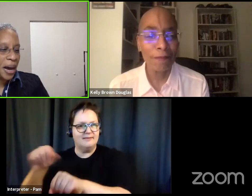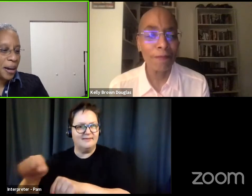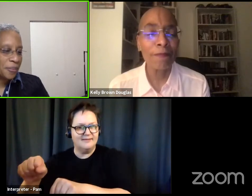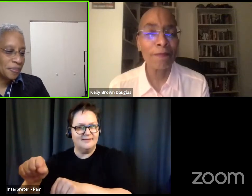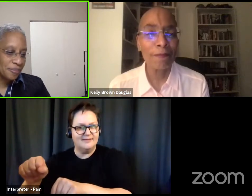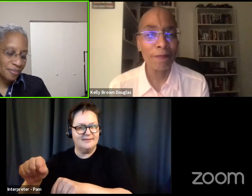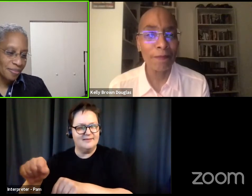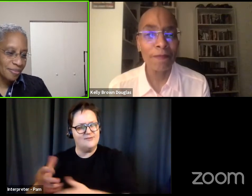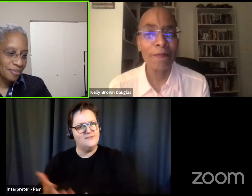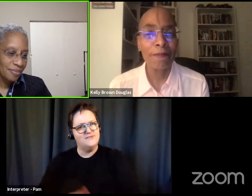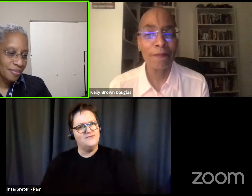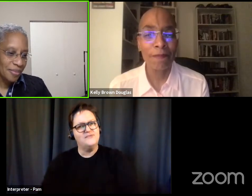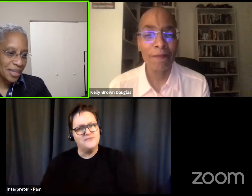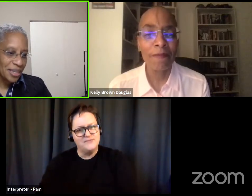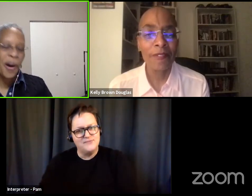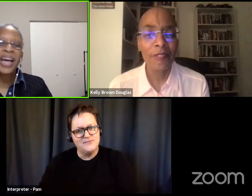And